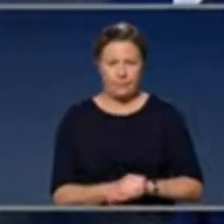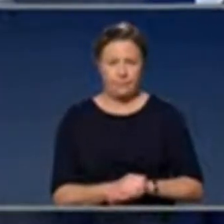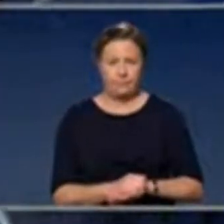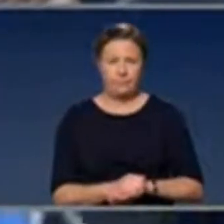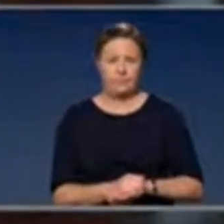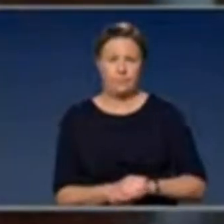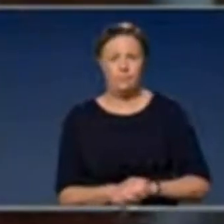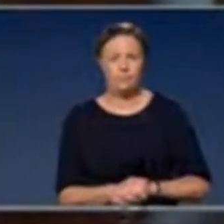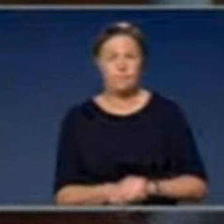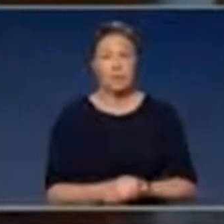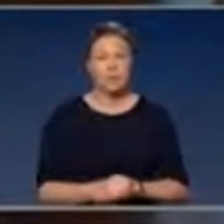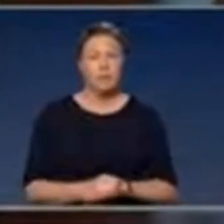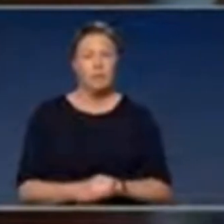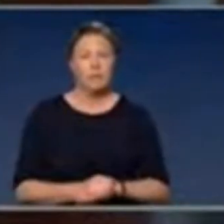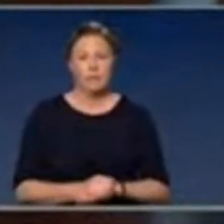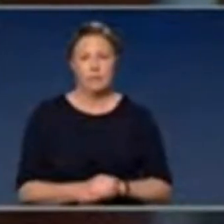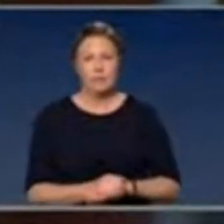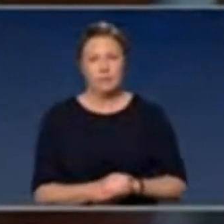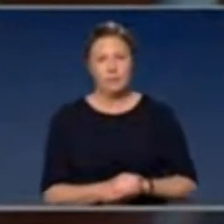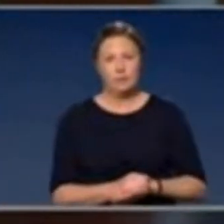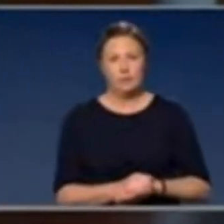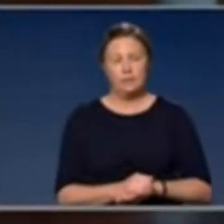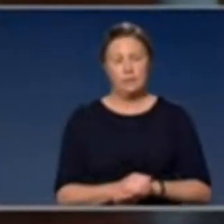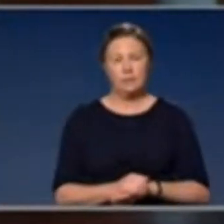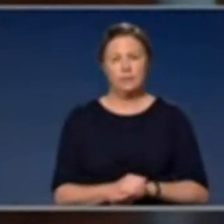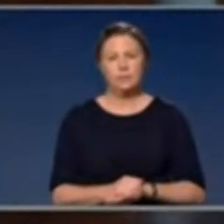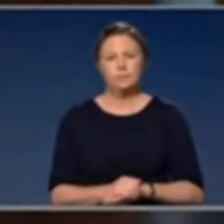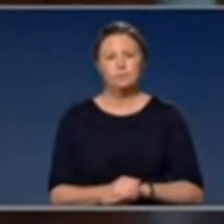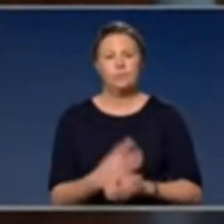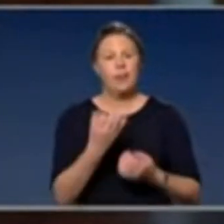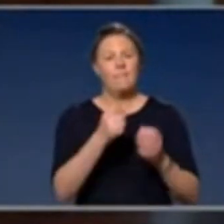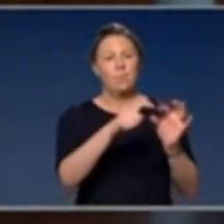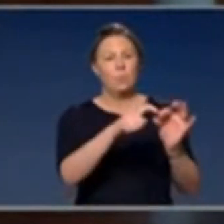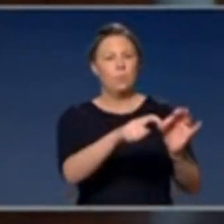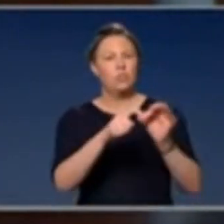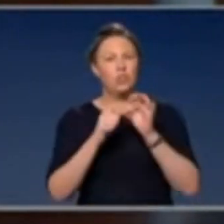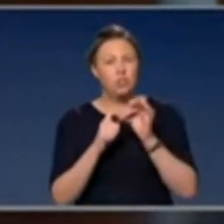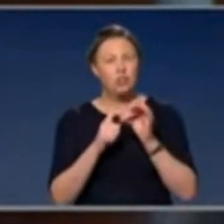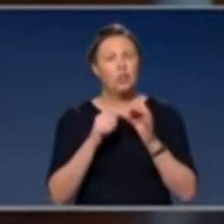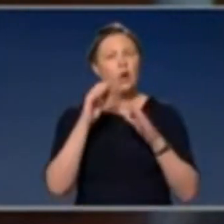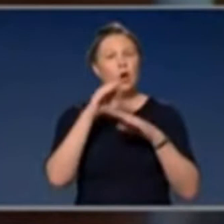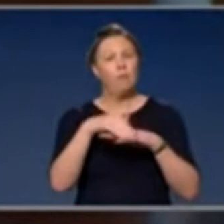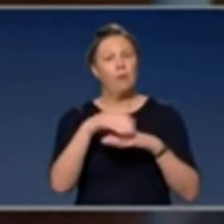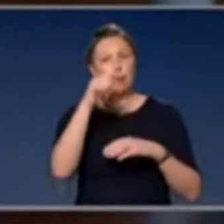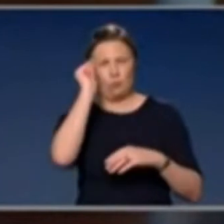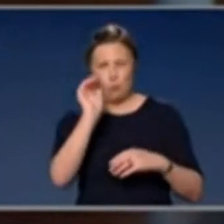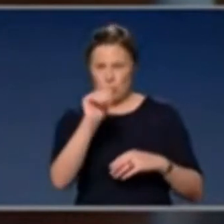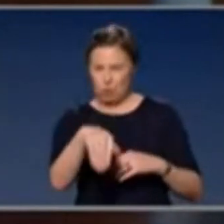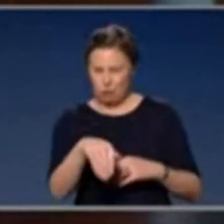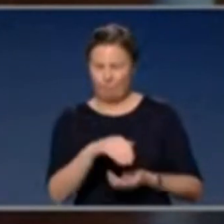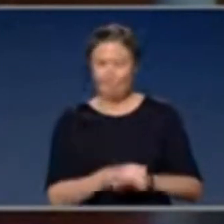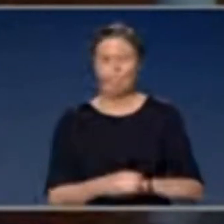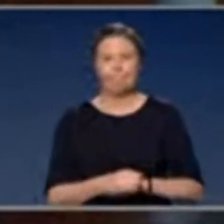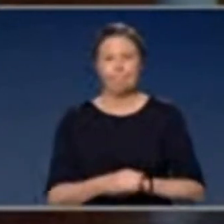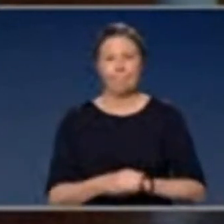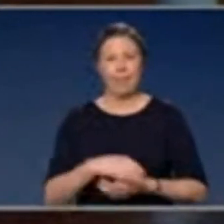You were speaking about what needs to be done right now by the states and praising that in relation to aged care.